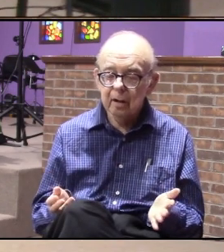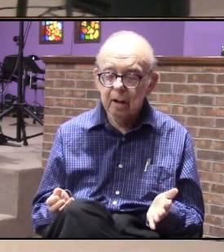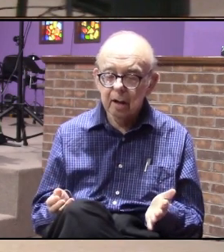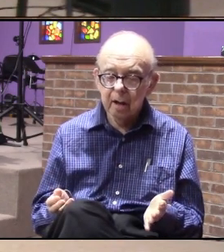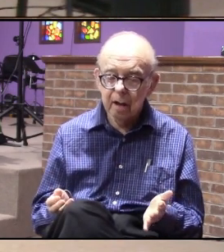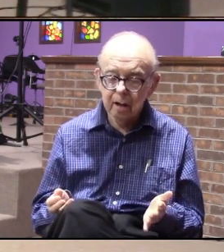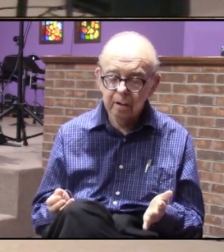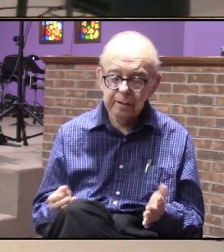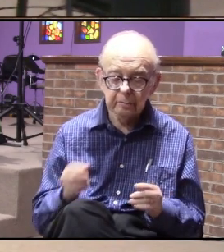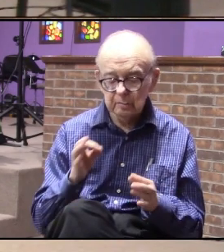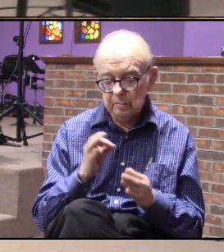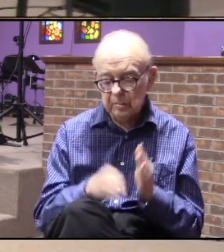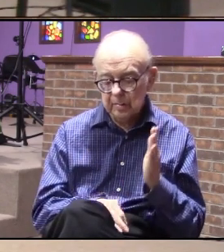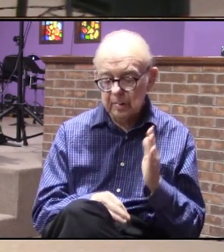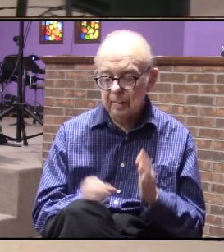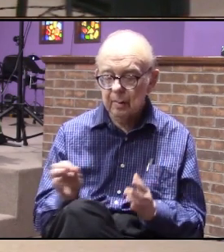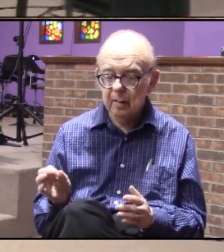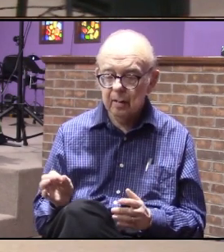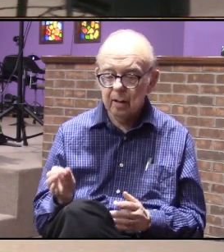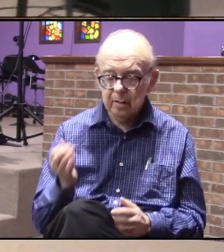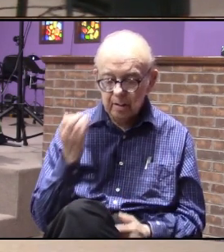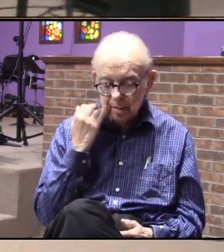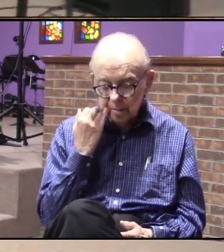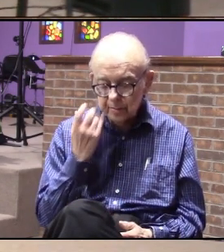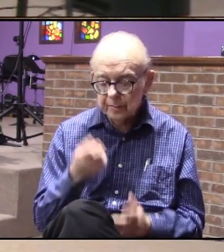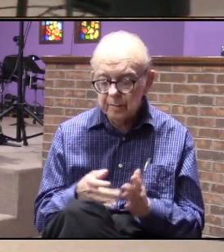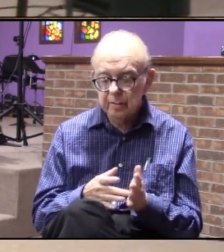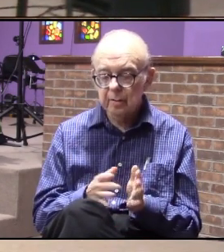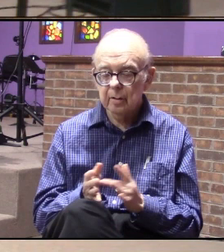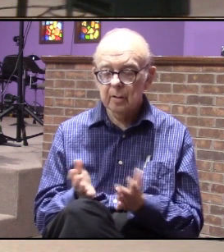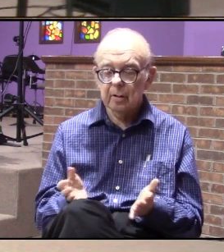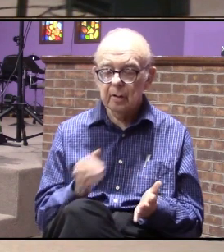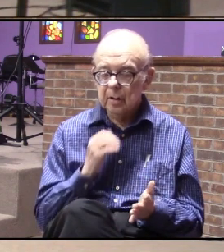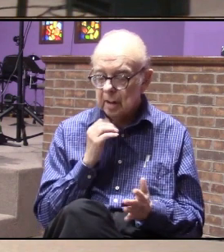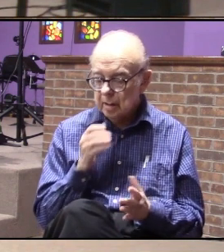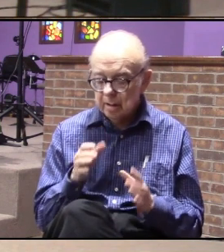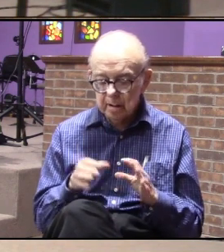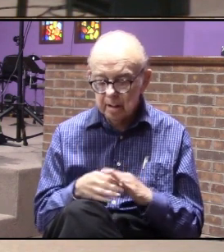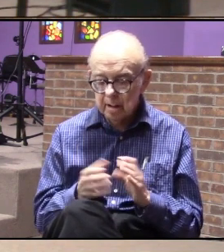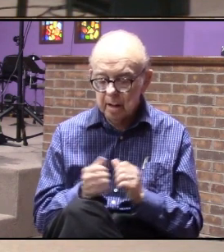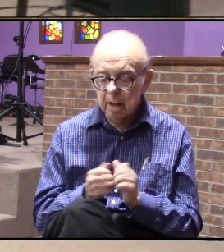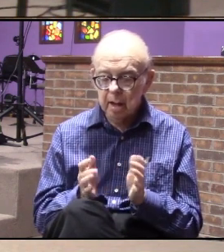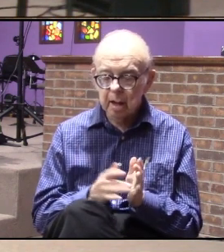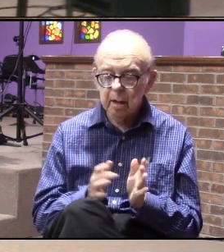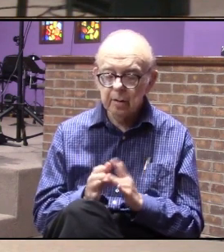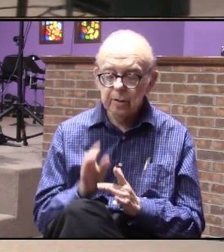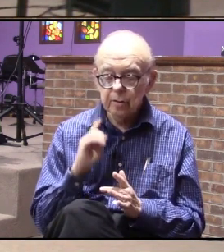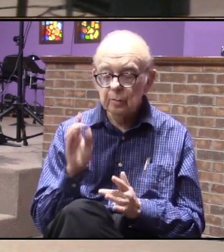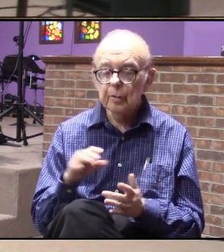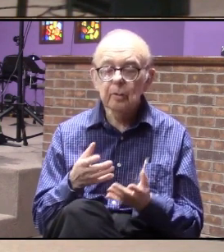of cut off. And if you're cut off from Jesus, if you're not grounded in him, you're going to wither.